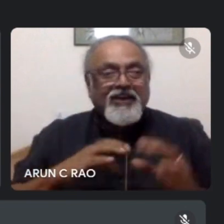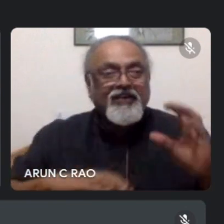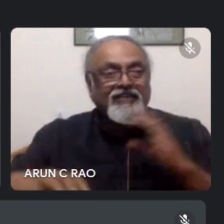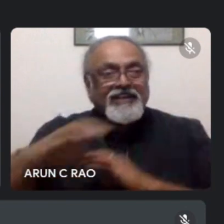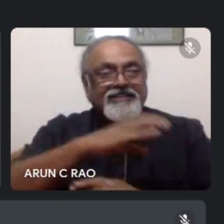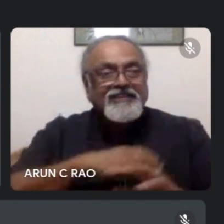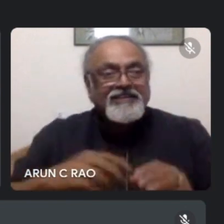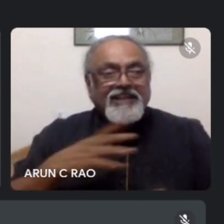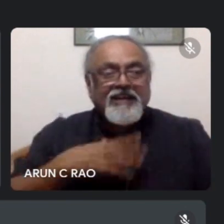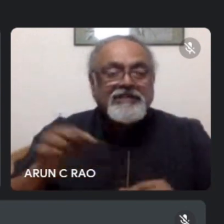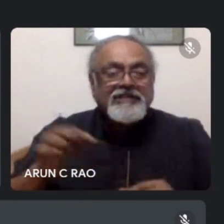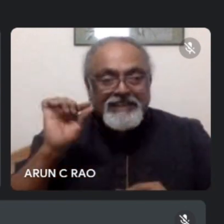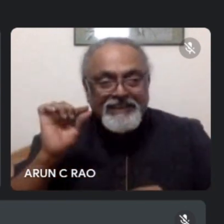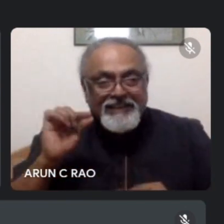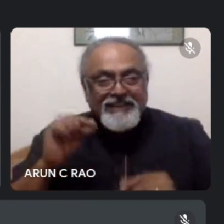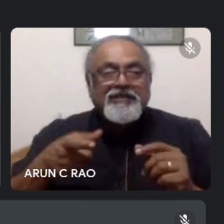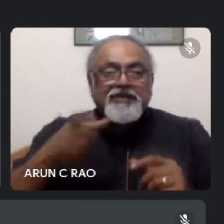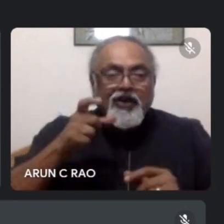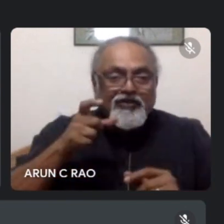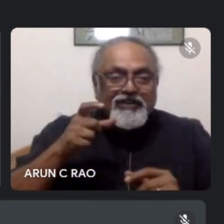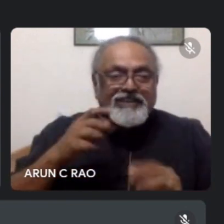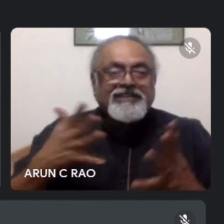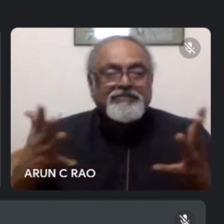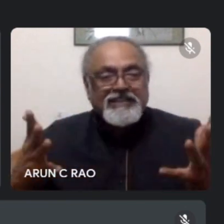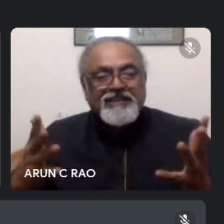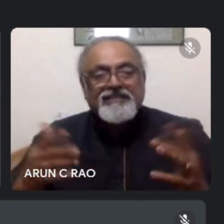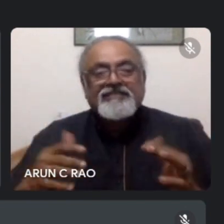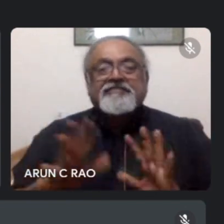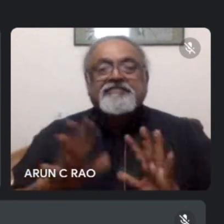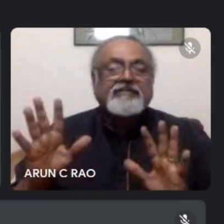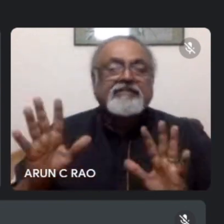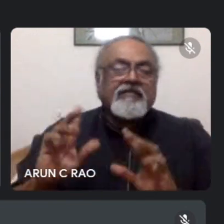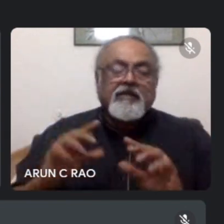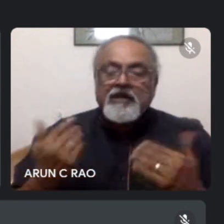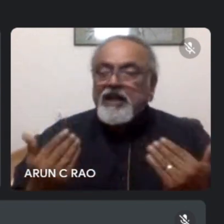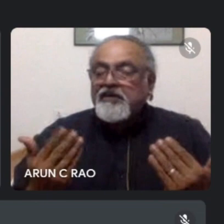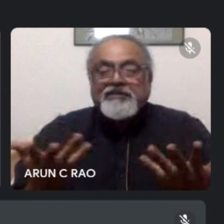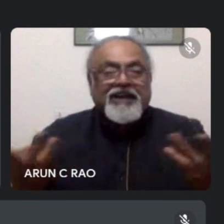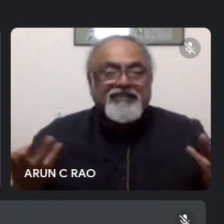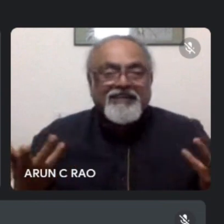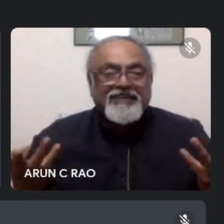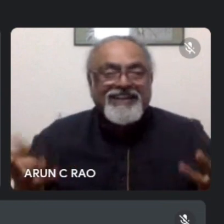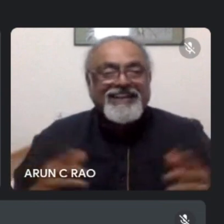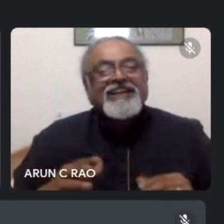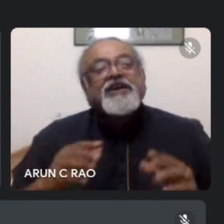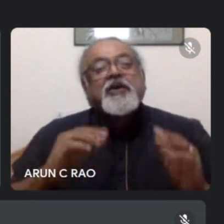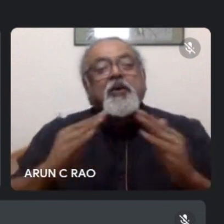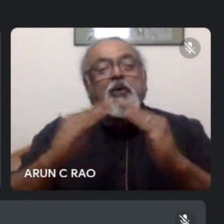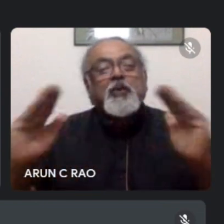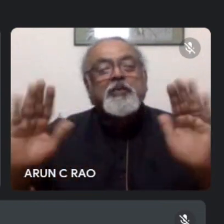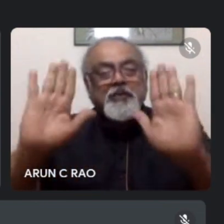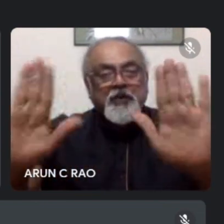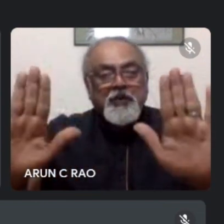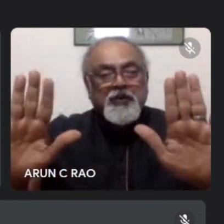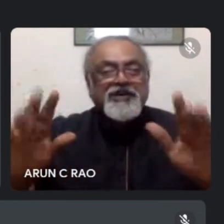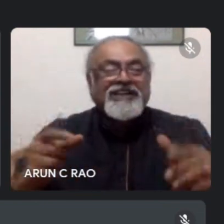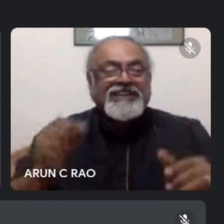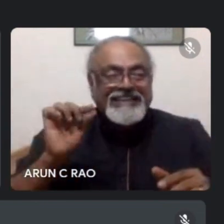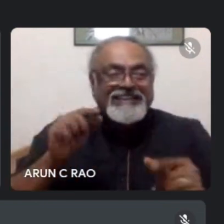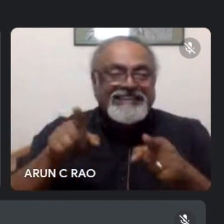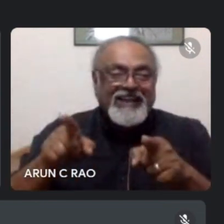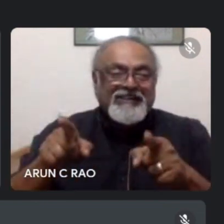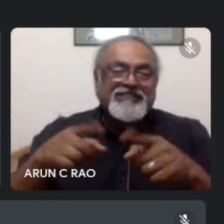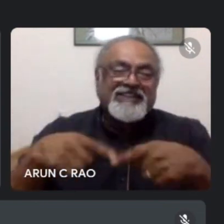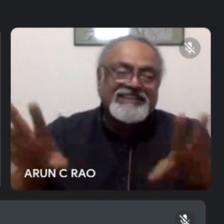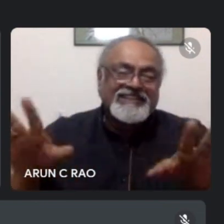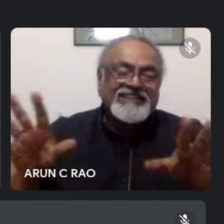had some tea or coffee and some snacks. But I hope you do have that at the comfort of your place. And just cool off, and